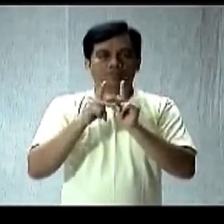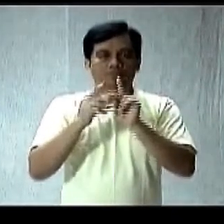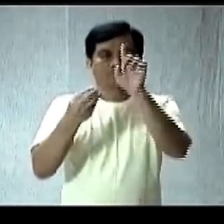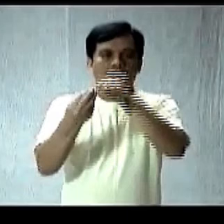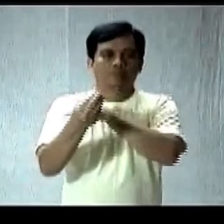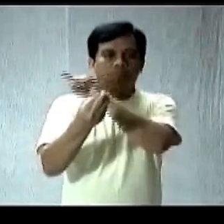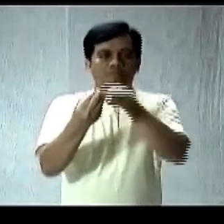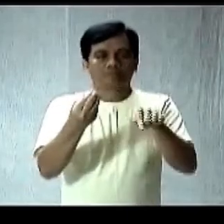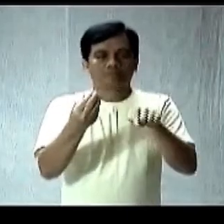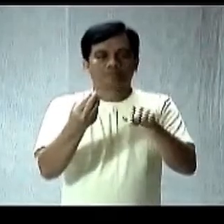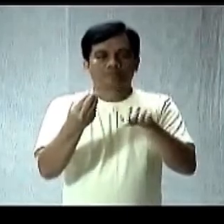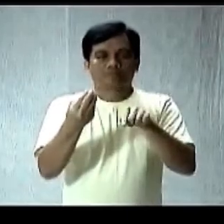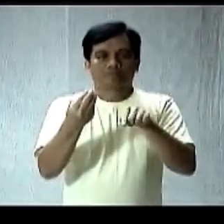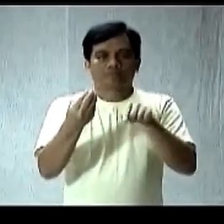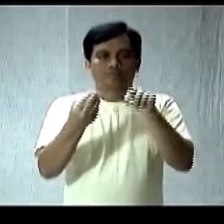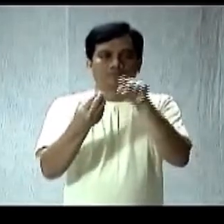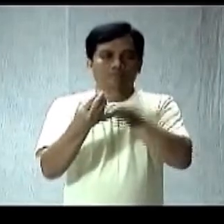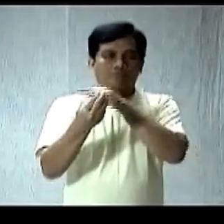are